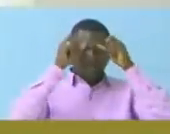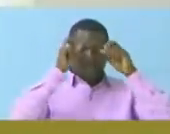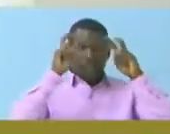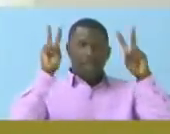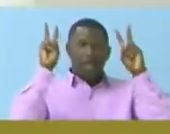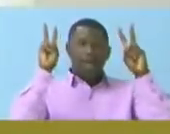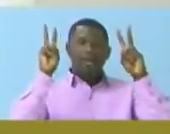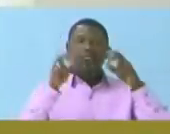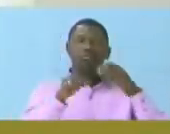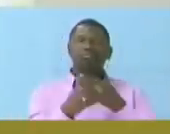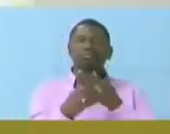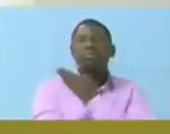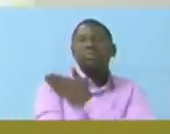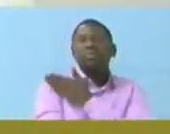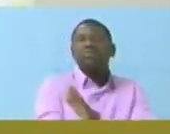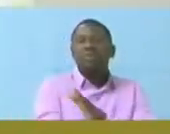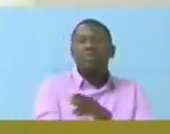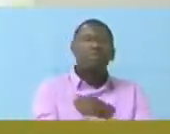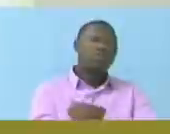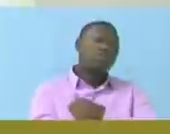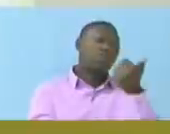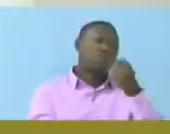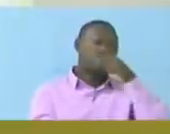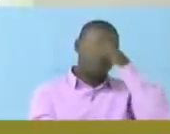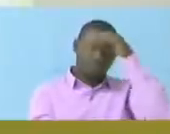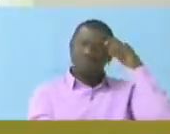certain officers.